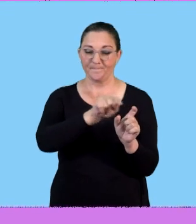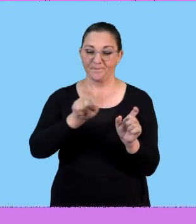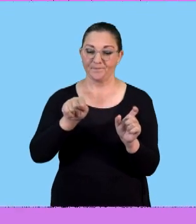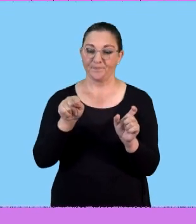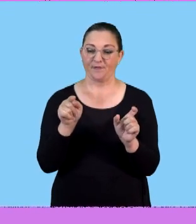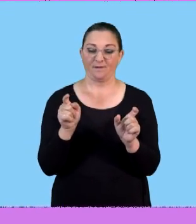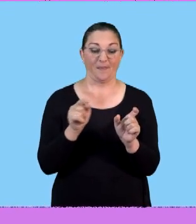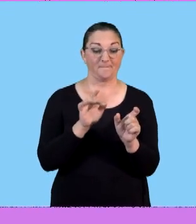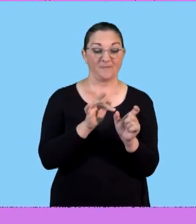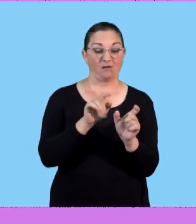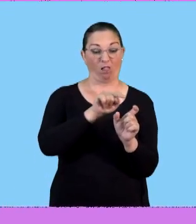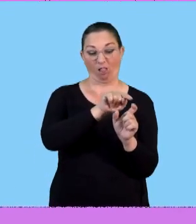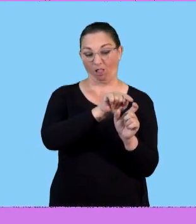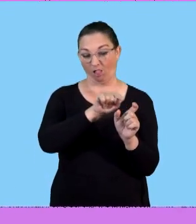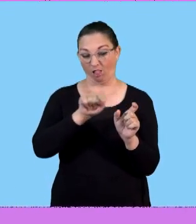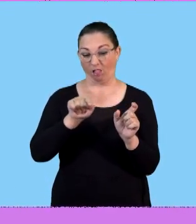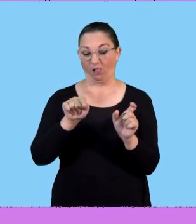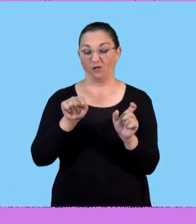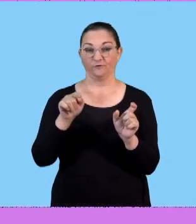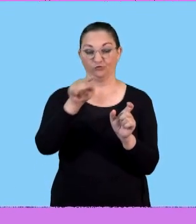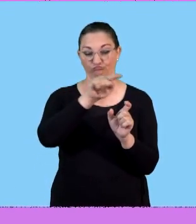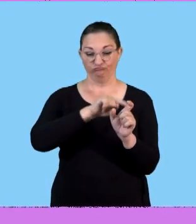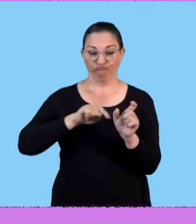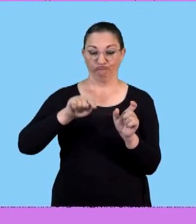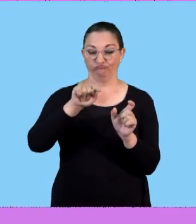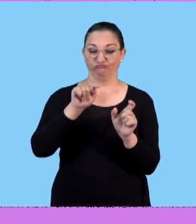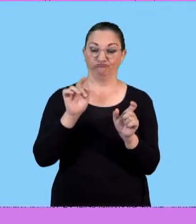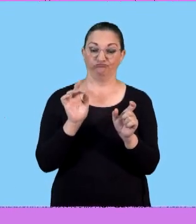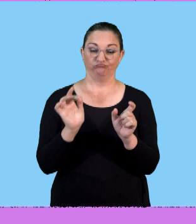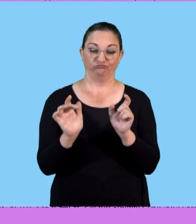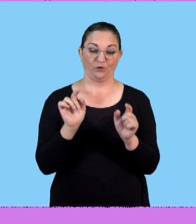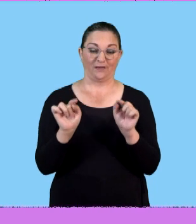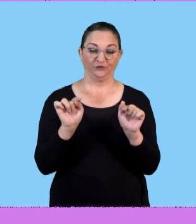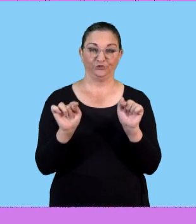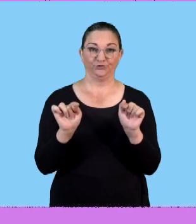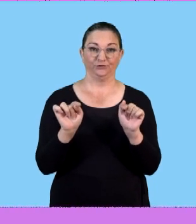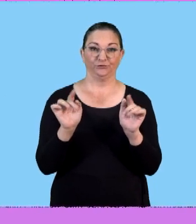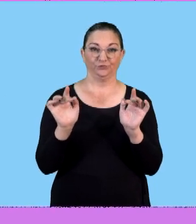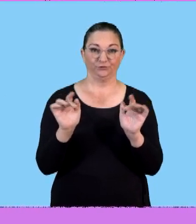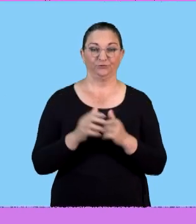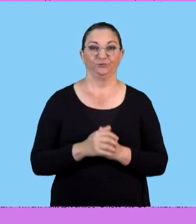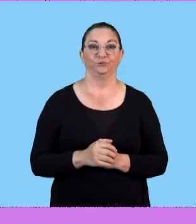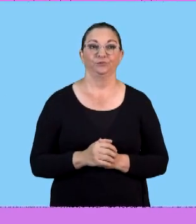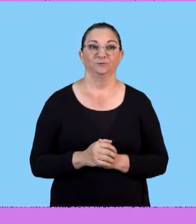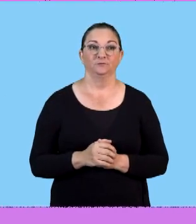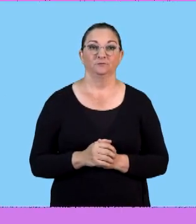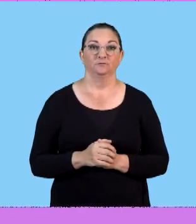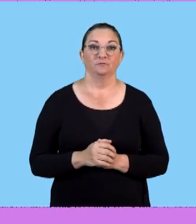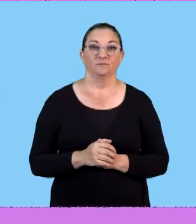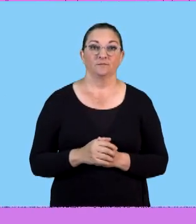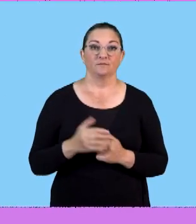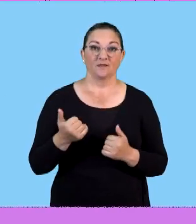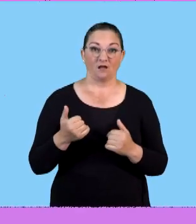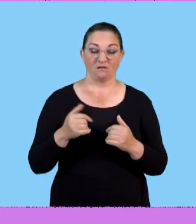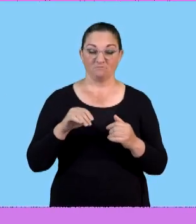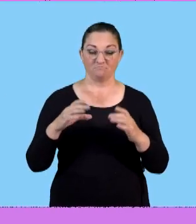right? Passing through the center of a circle and touching the circle at both ends, right? Thus dividing